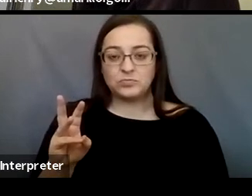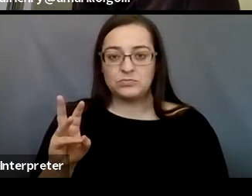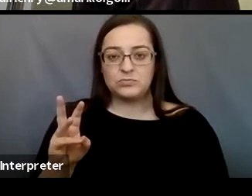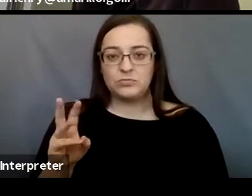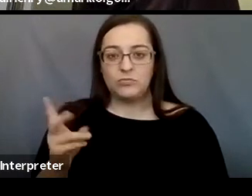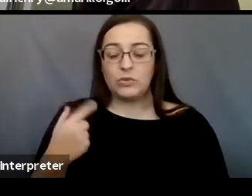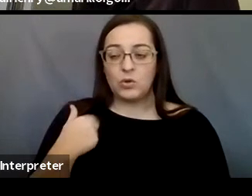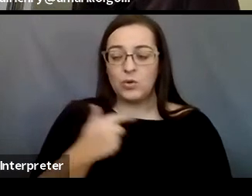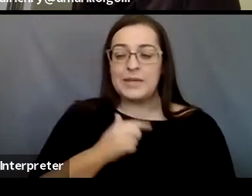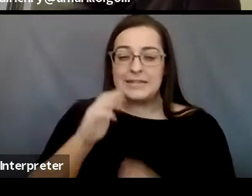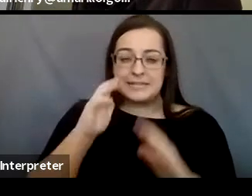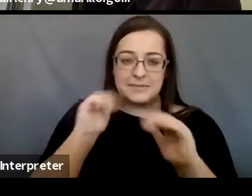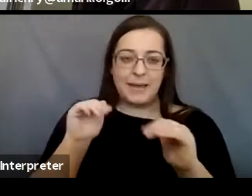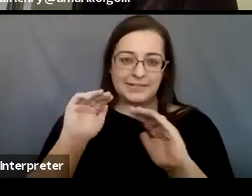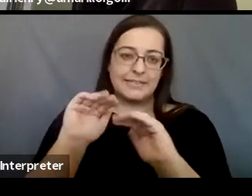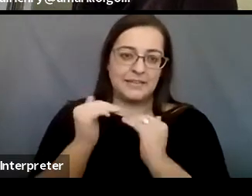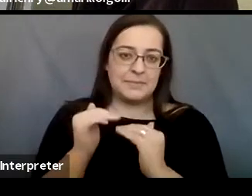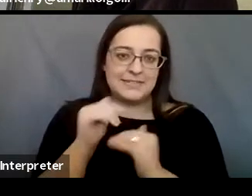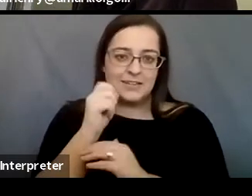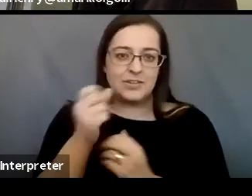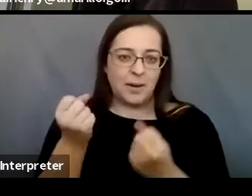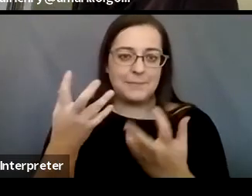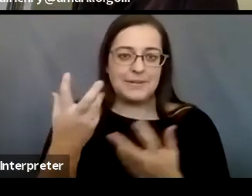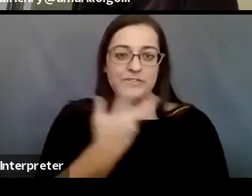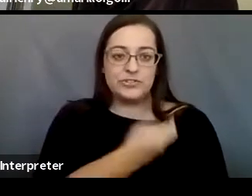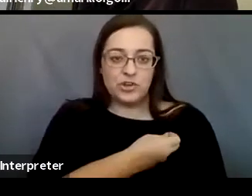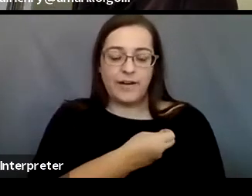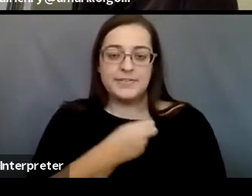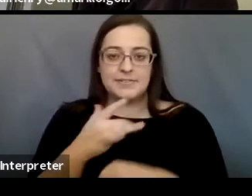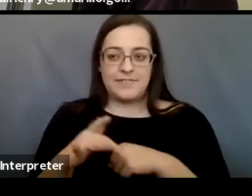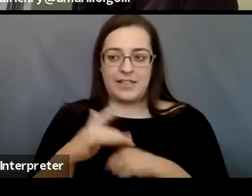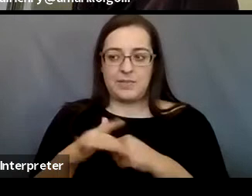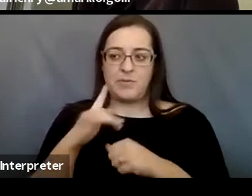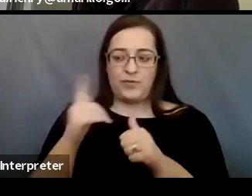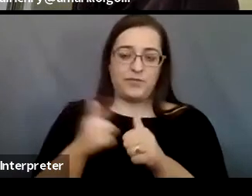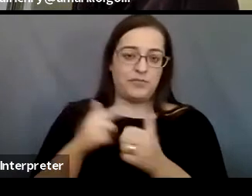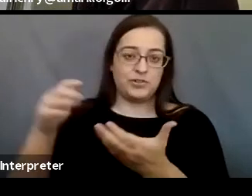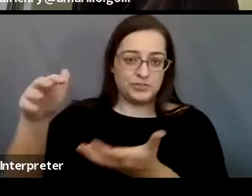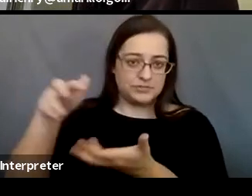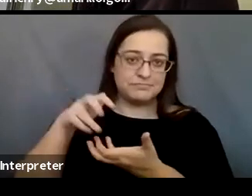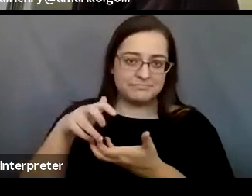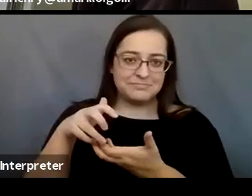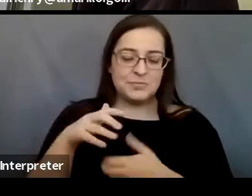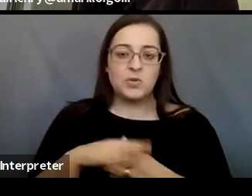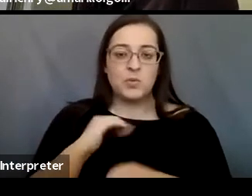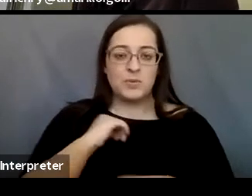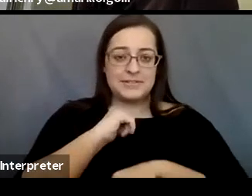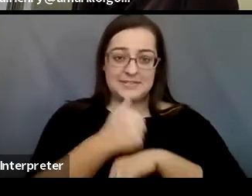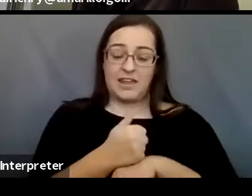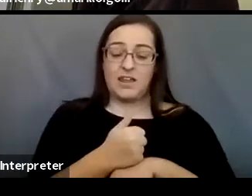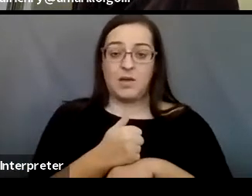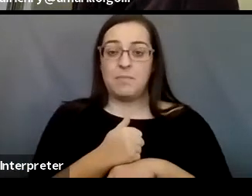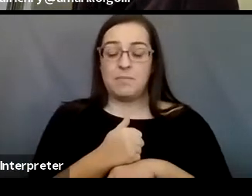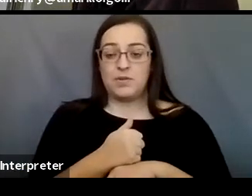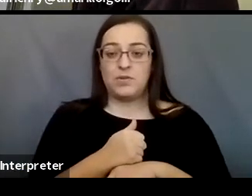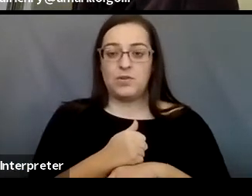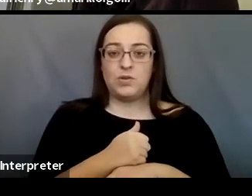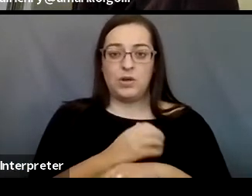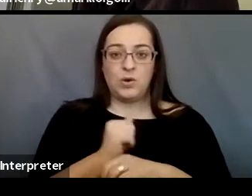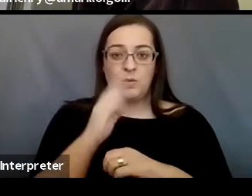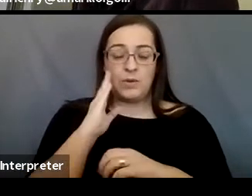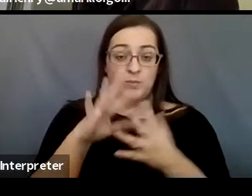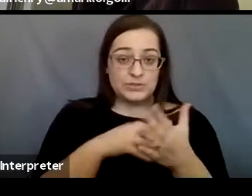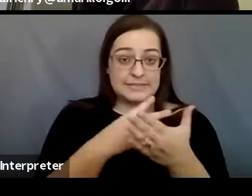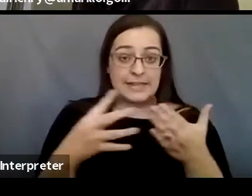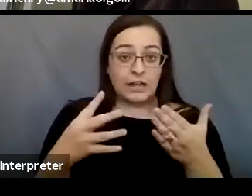we expect a fairly limited allocation for the first one. So what we've set up is a system where we will actually